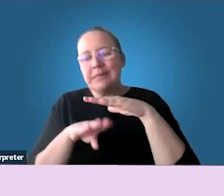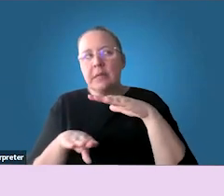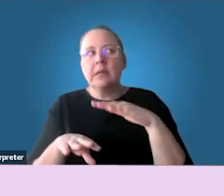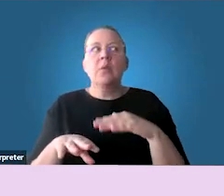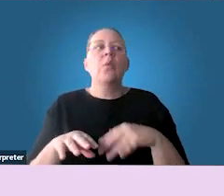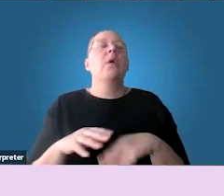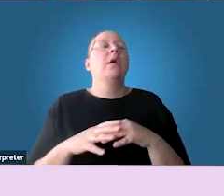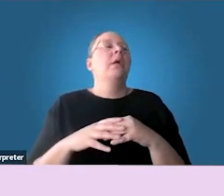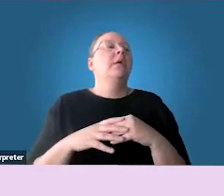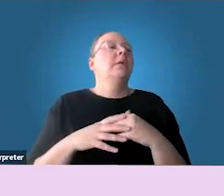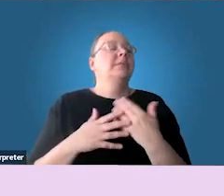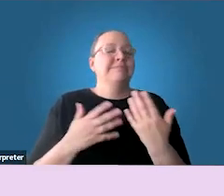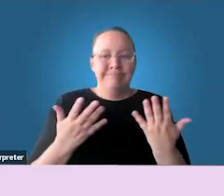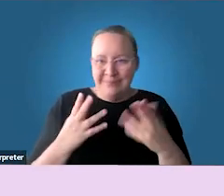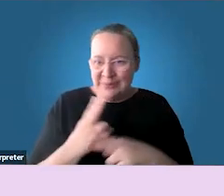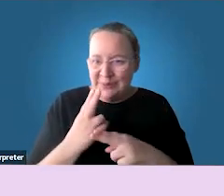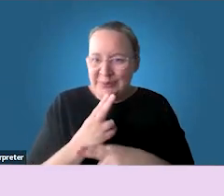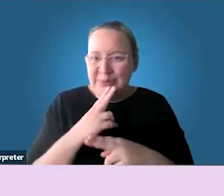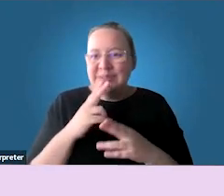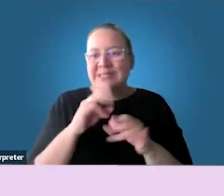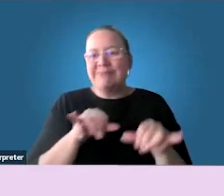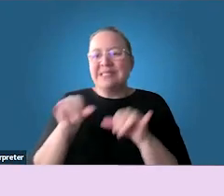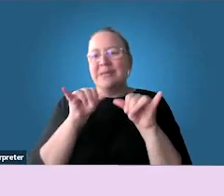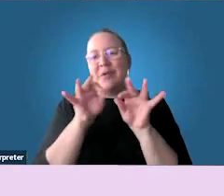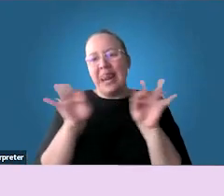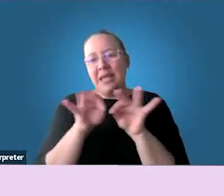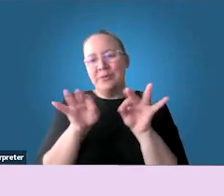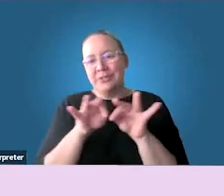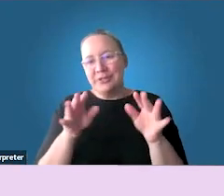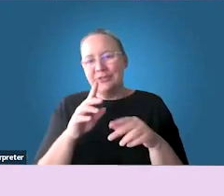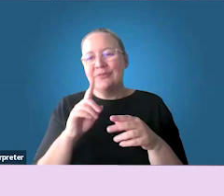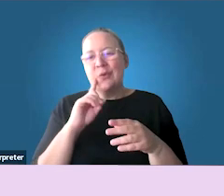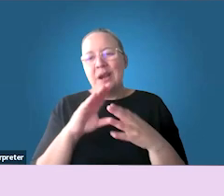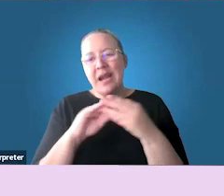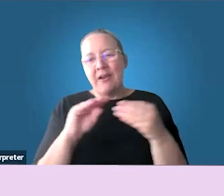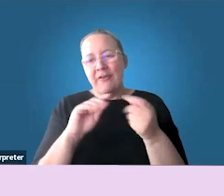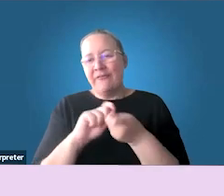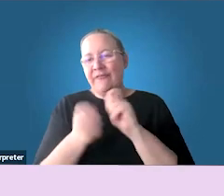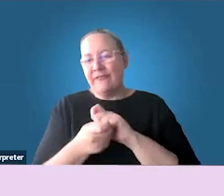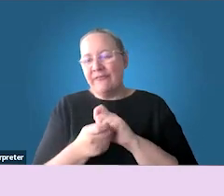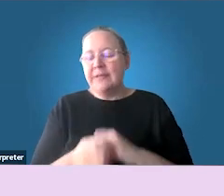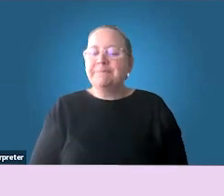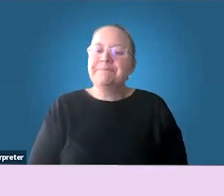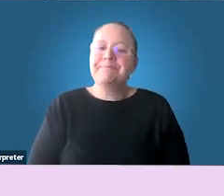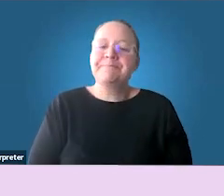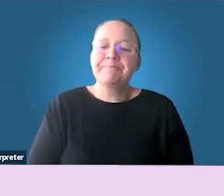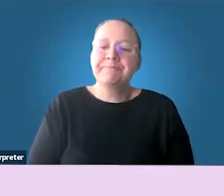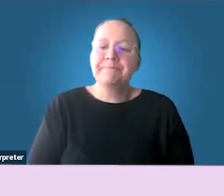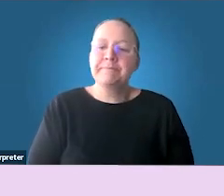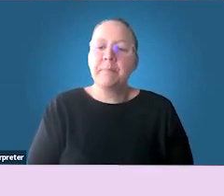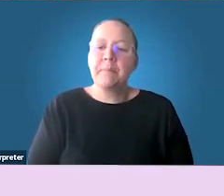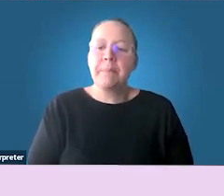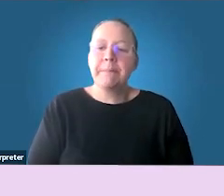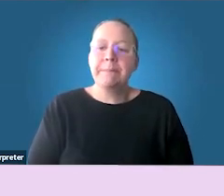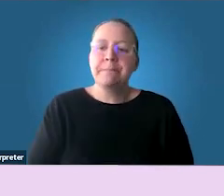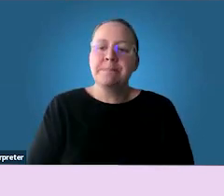the same page and use similar language in terms of narrative change. And so I appreciate that grounding. So